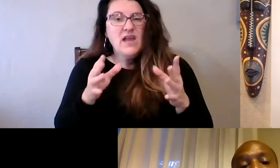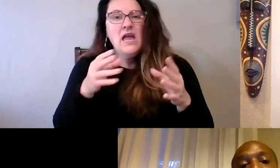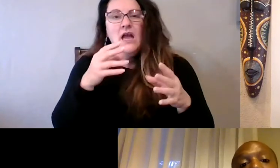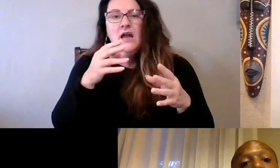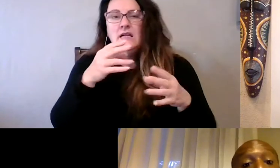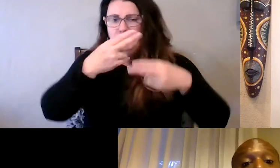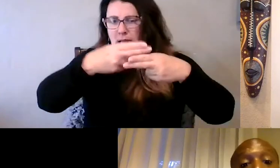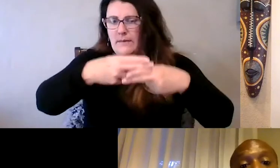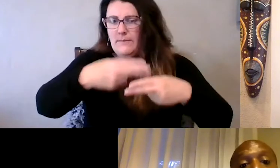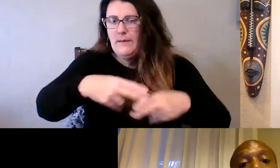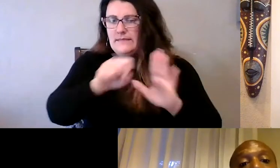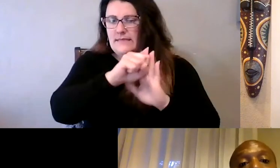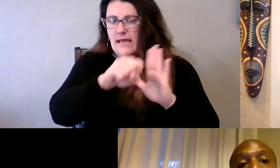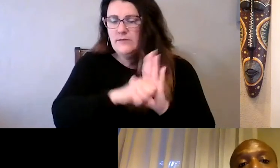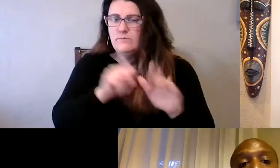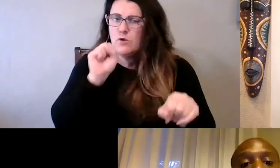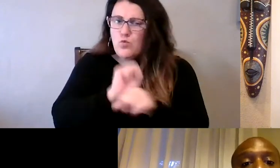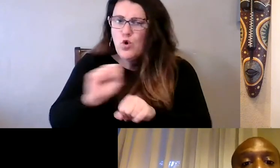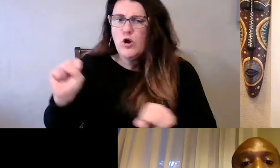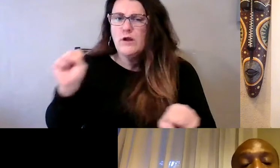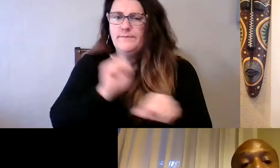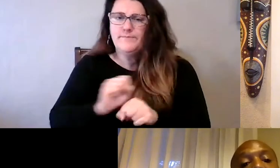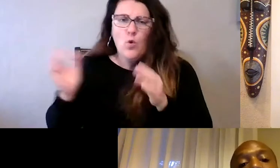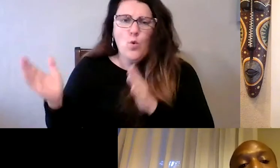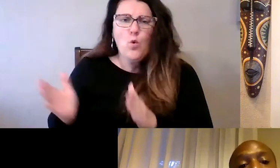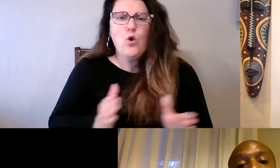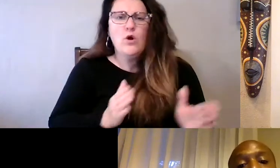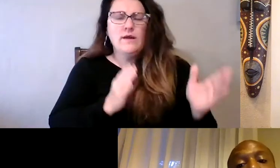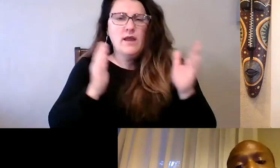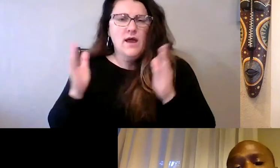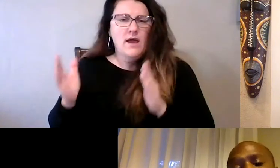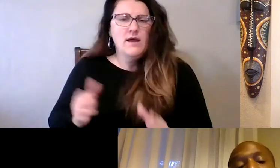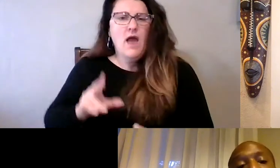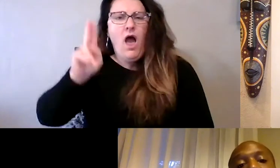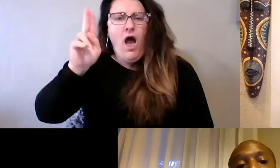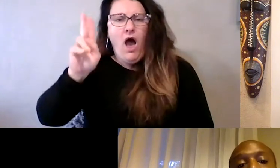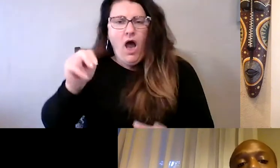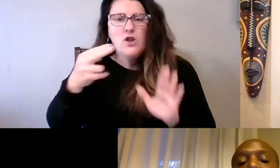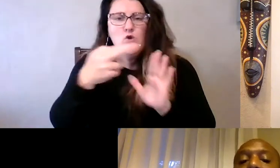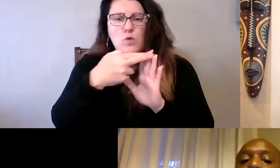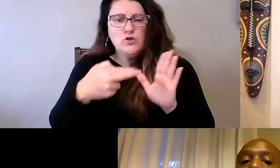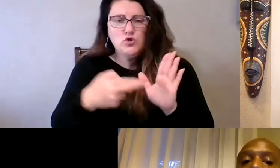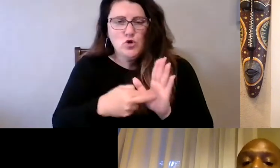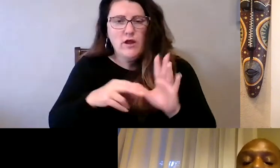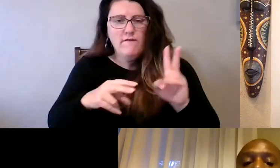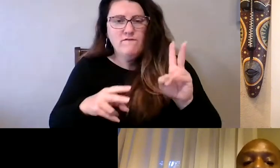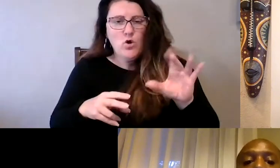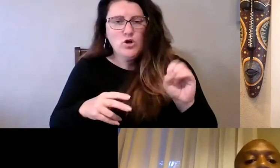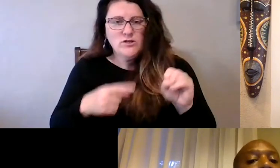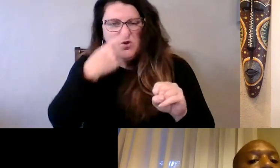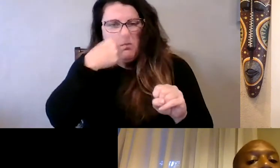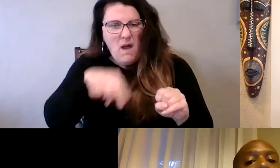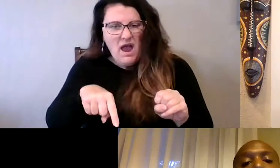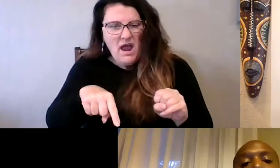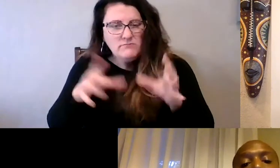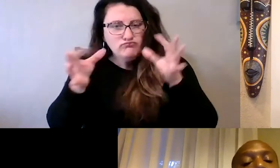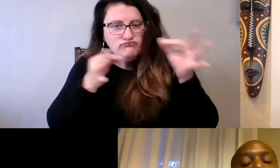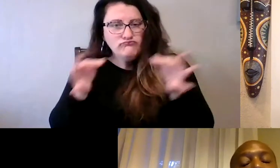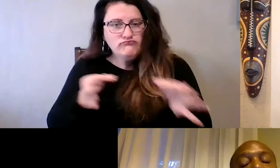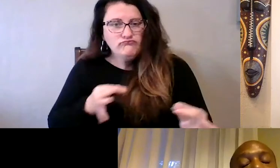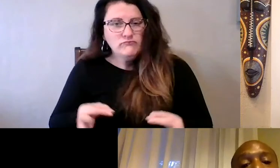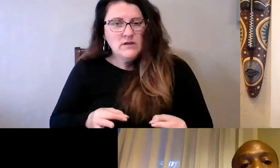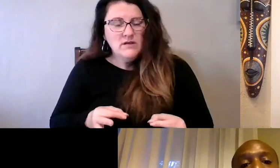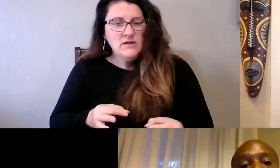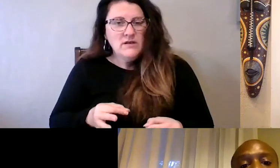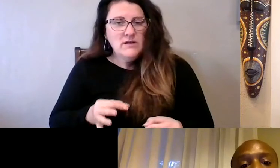that were doing the work on the ground to organize unregistered voters of color. Can you say a little bit about maybe one or